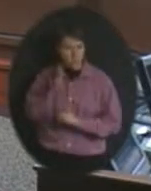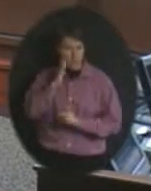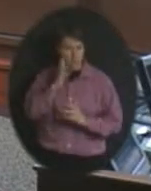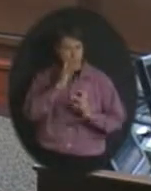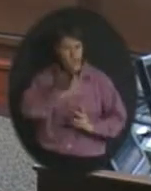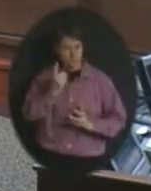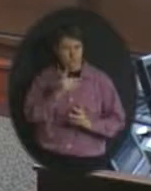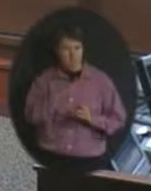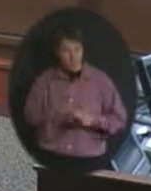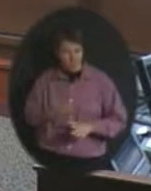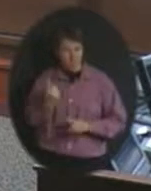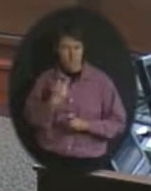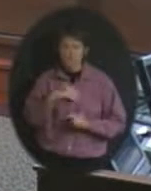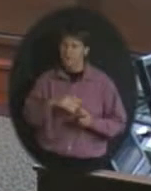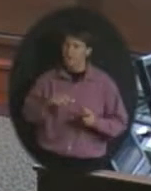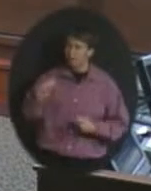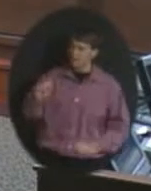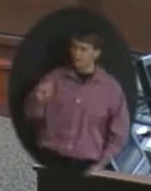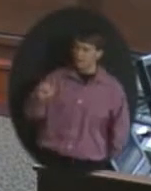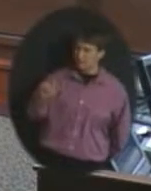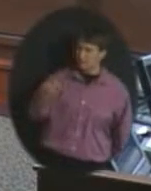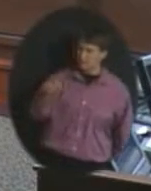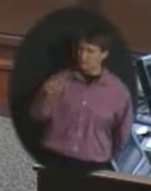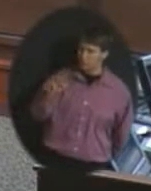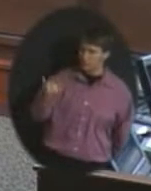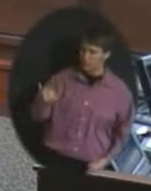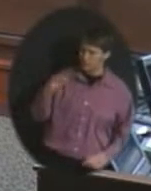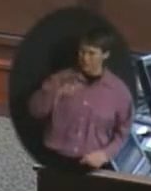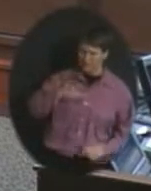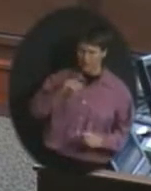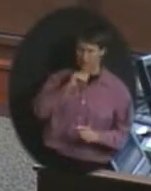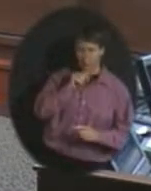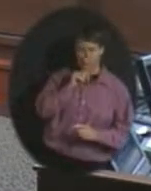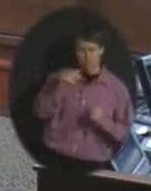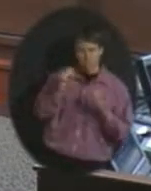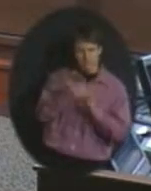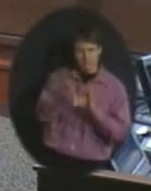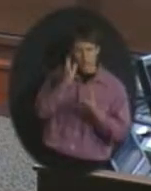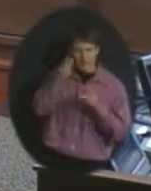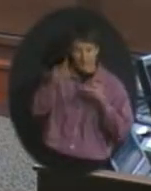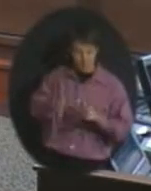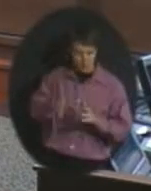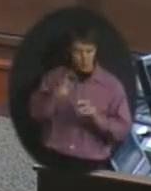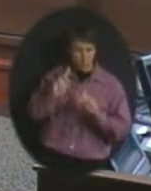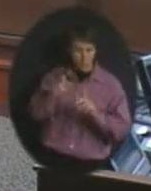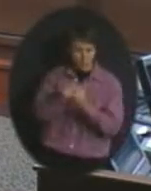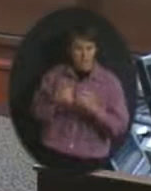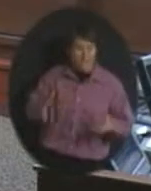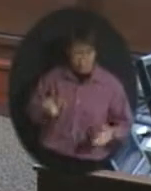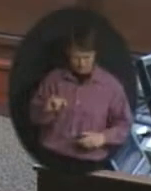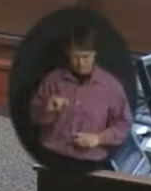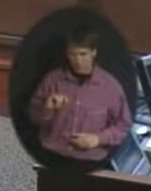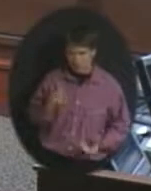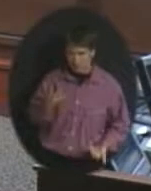of that nature. And with a statutory benefit, I'm not sure the state would allow you to go without something. Right. Mm-hmm. Okay. So. Yeah.